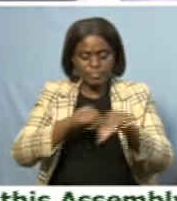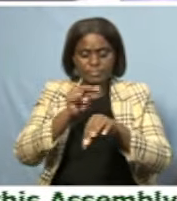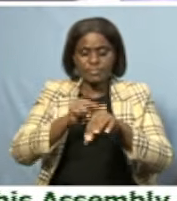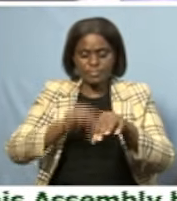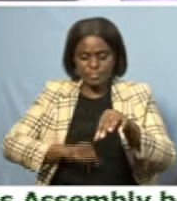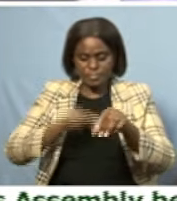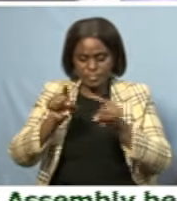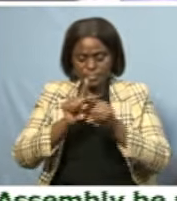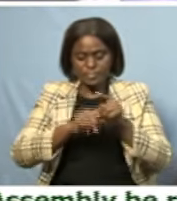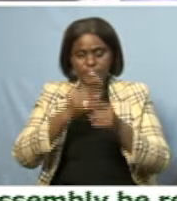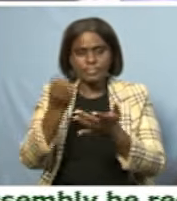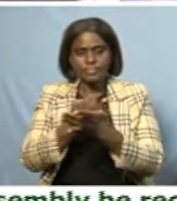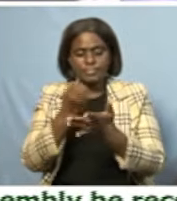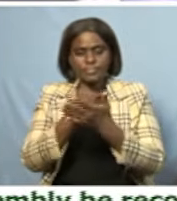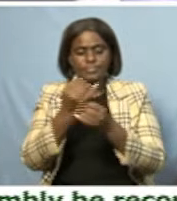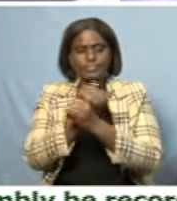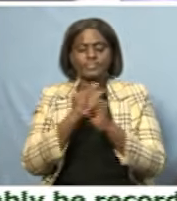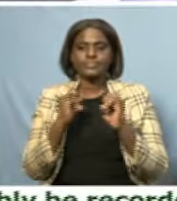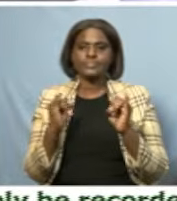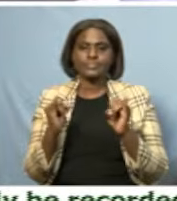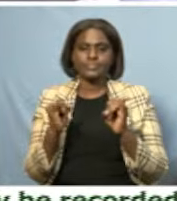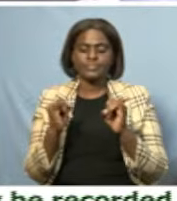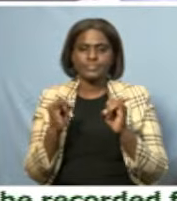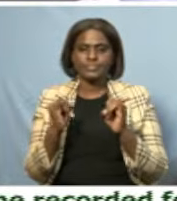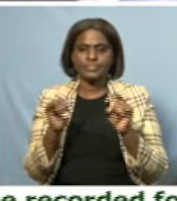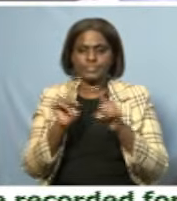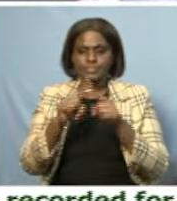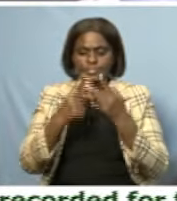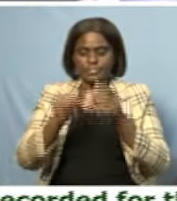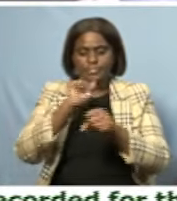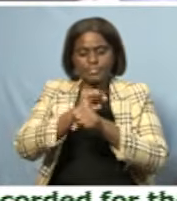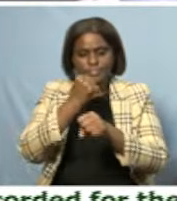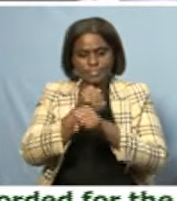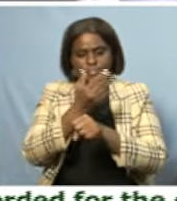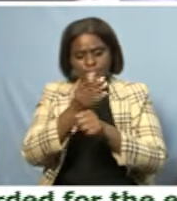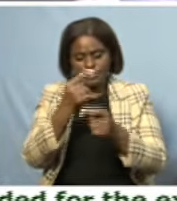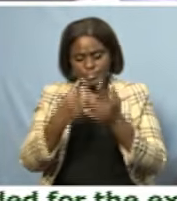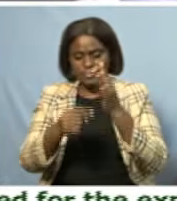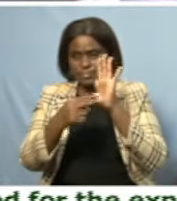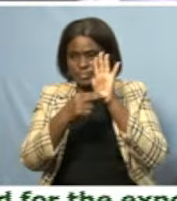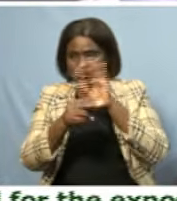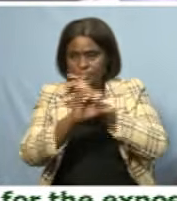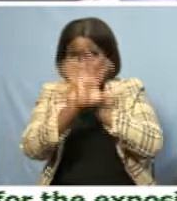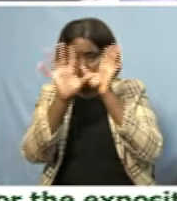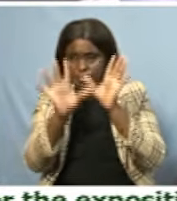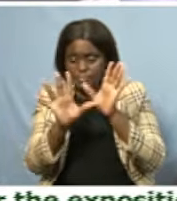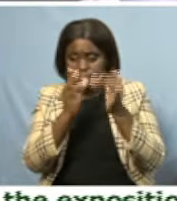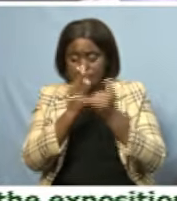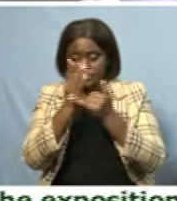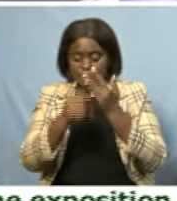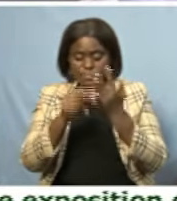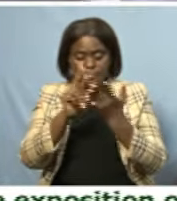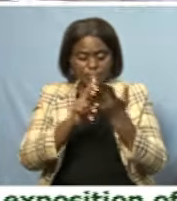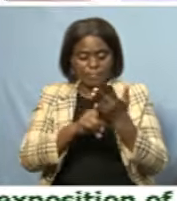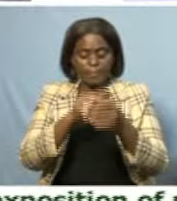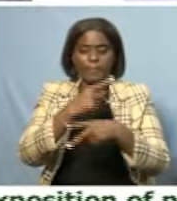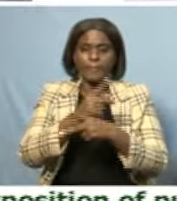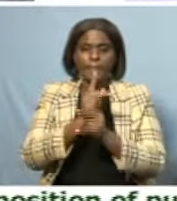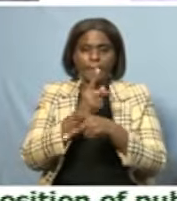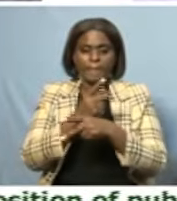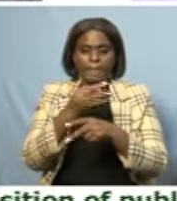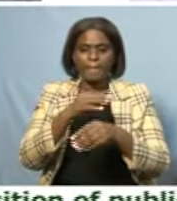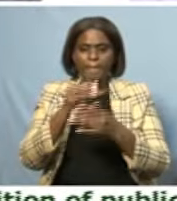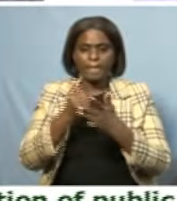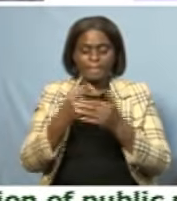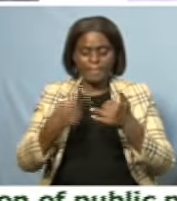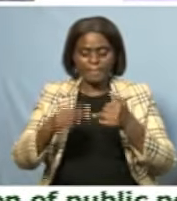pride and economic independence. Patriotism shines through record production of,